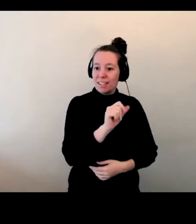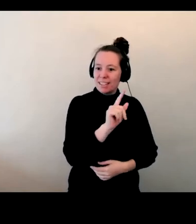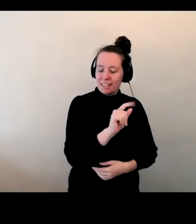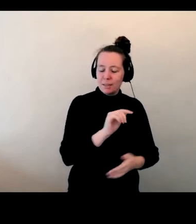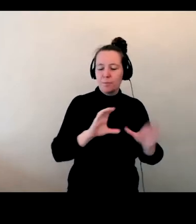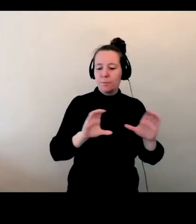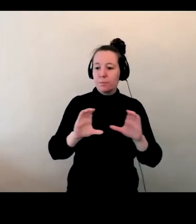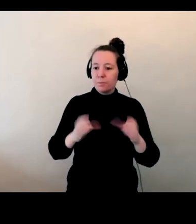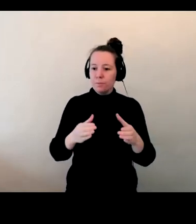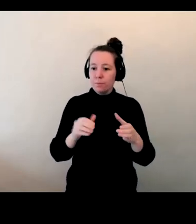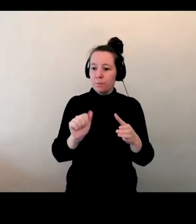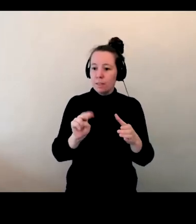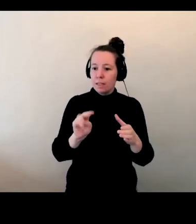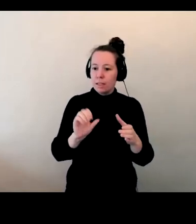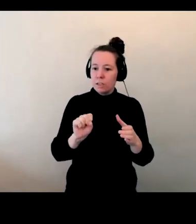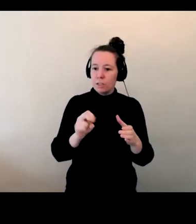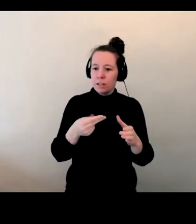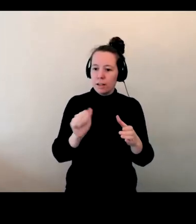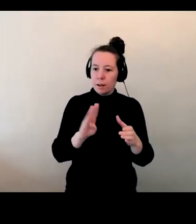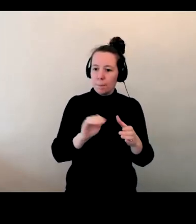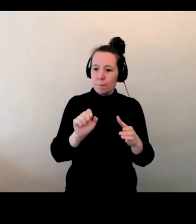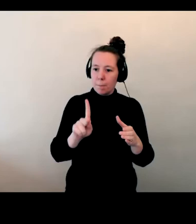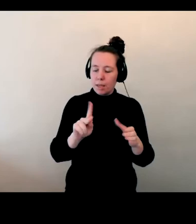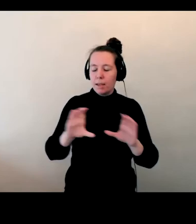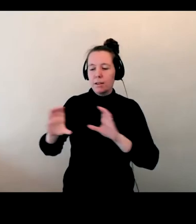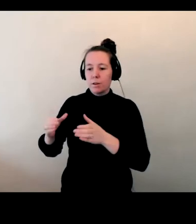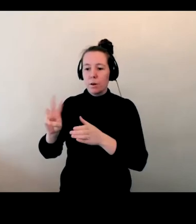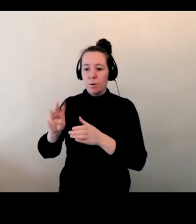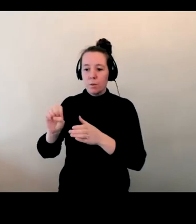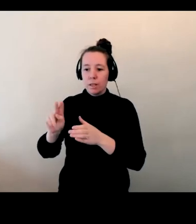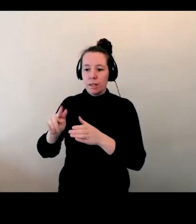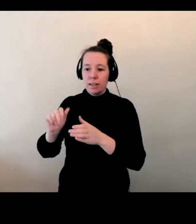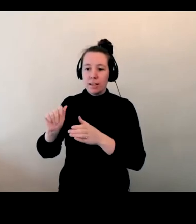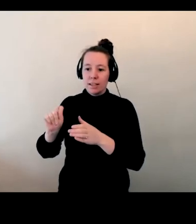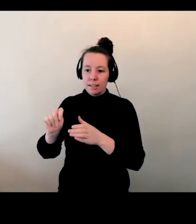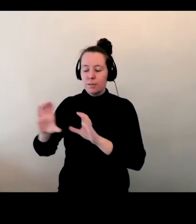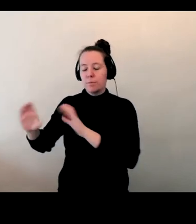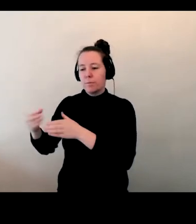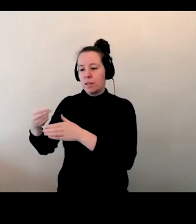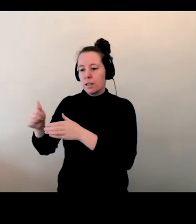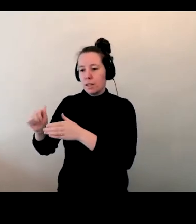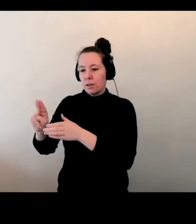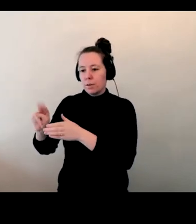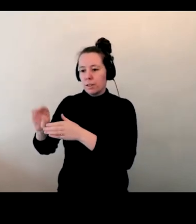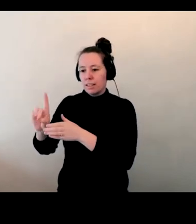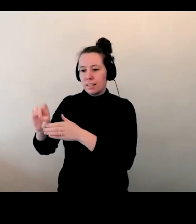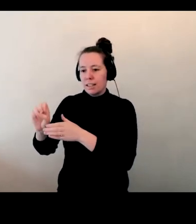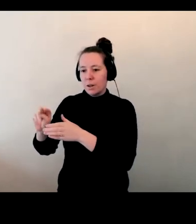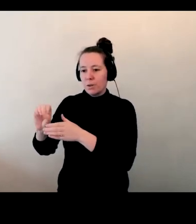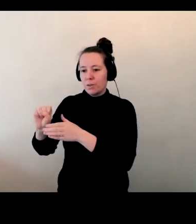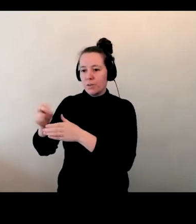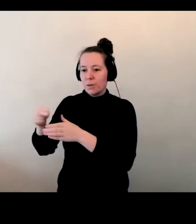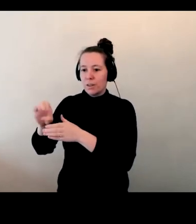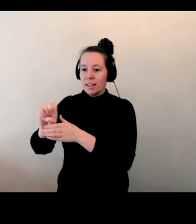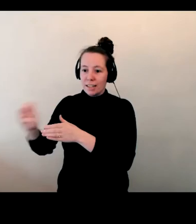the Haudenosaunee, and the Wendat Indigenous peoples. I encourage you to visit nativeland.ca website to learn